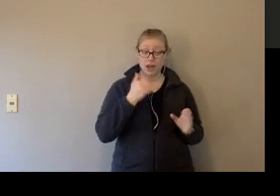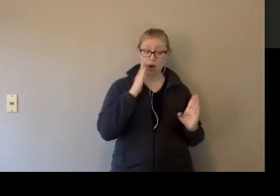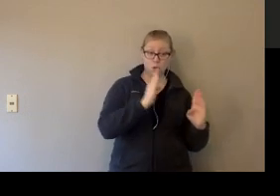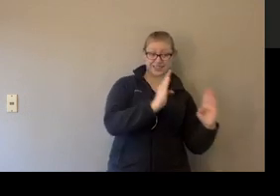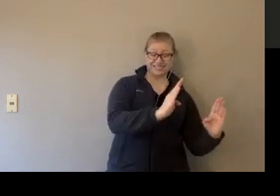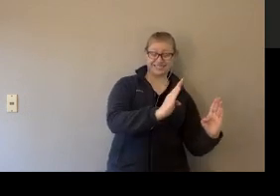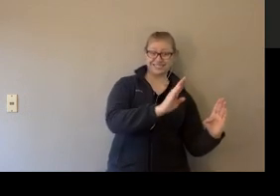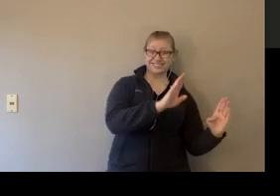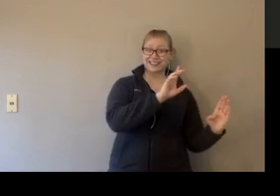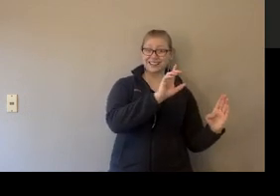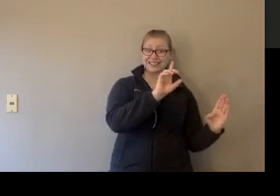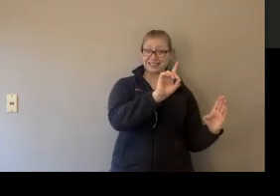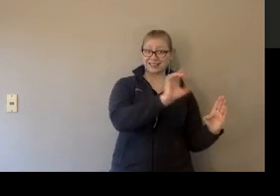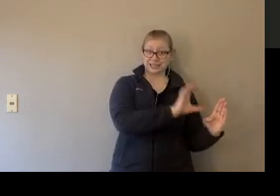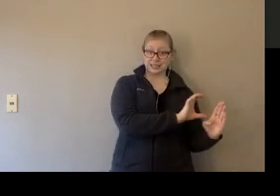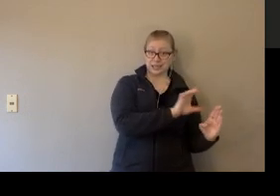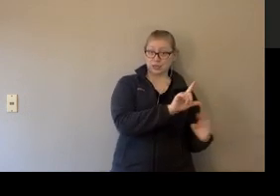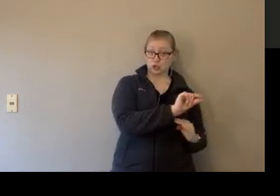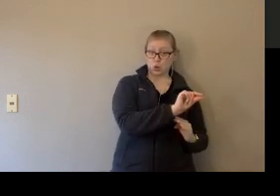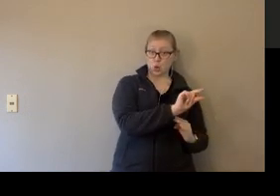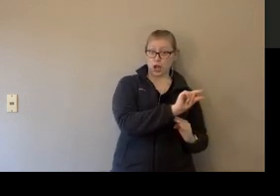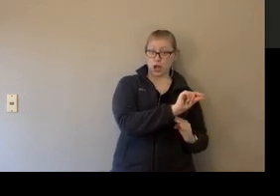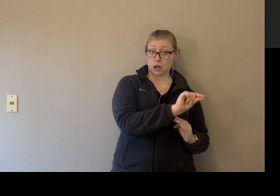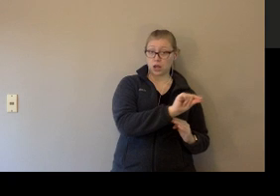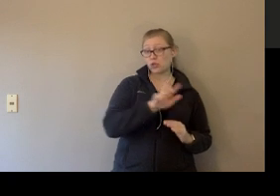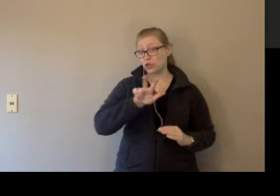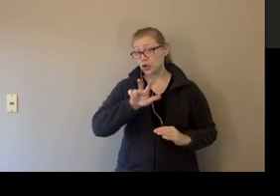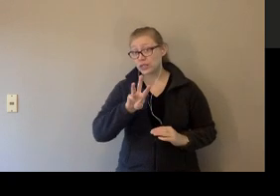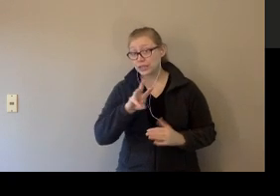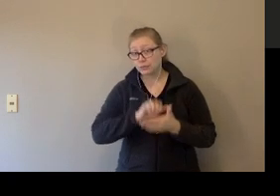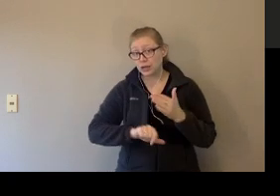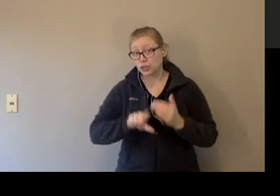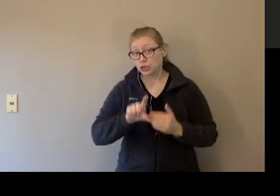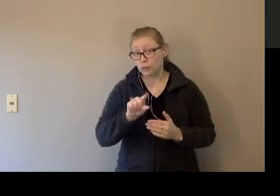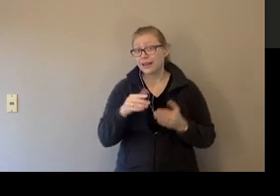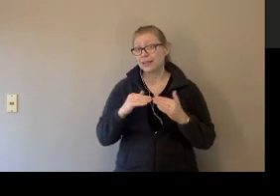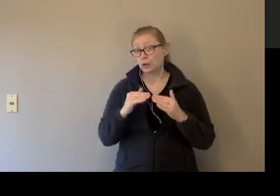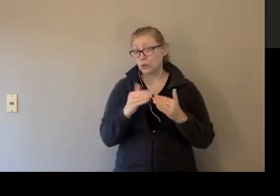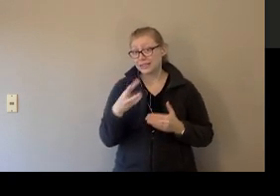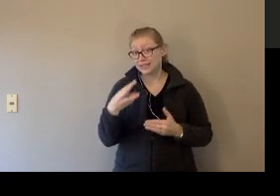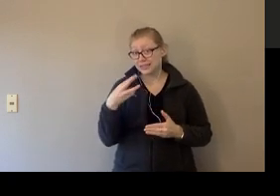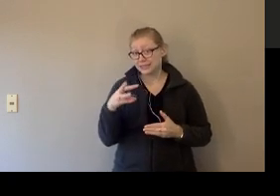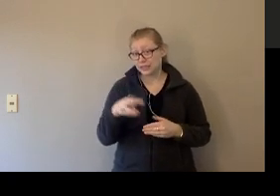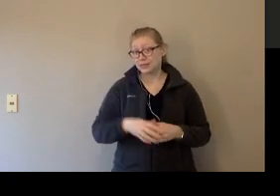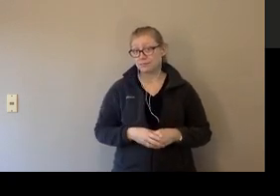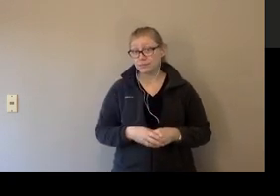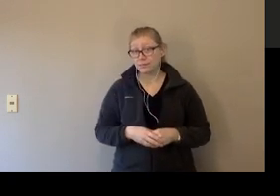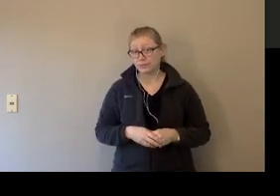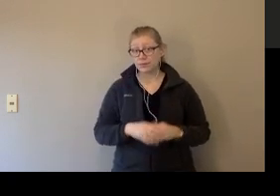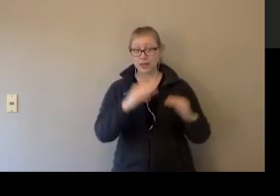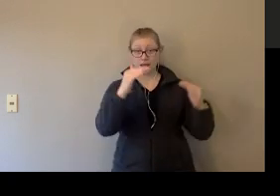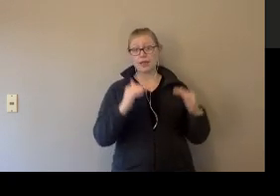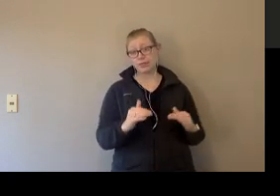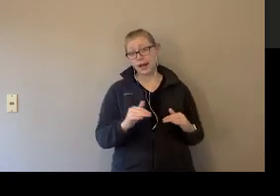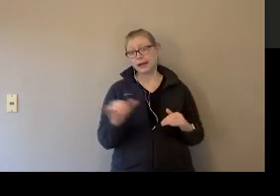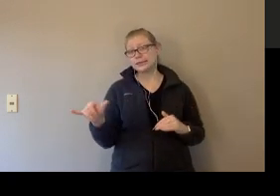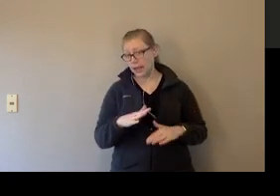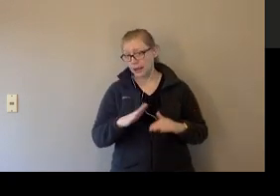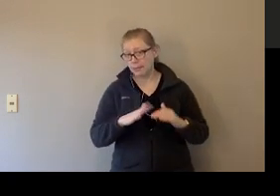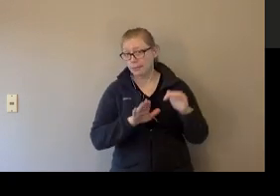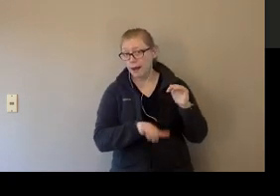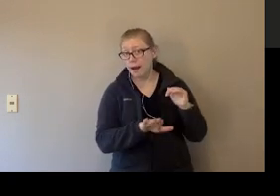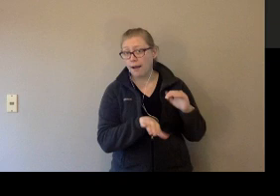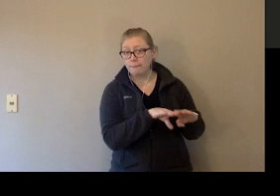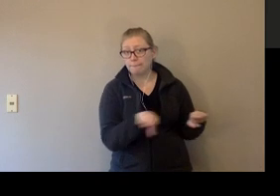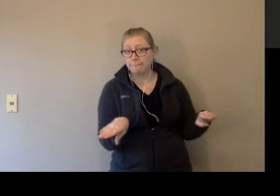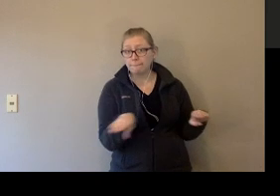then 36 minus 20, that gives me 16. So AD is 16. And then similarly, I can calculate